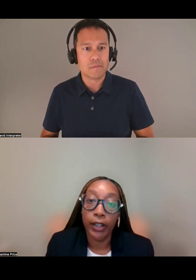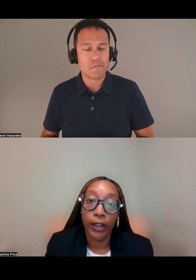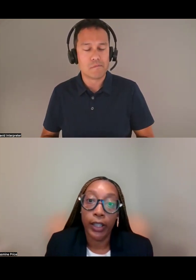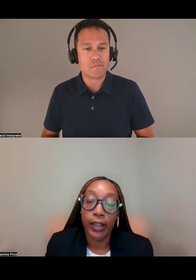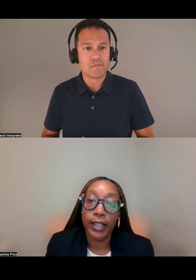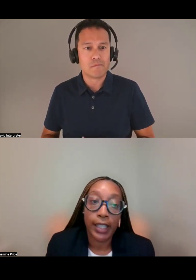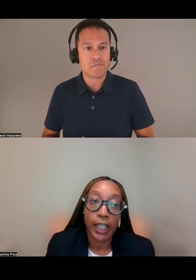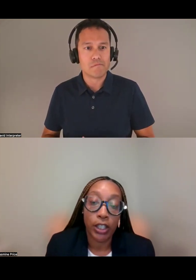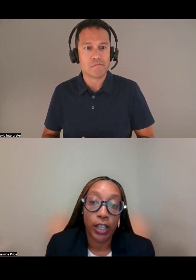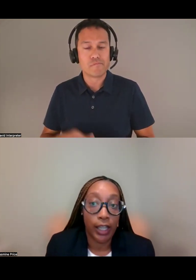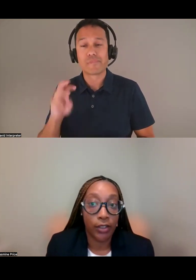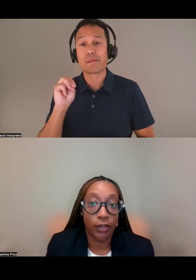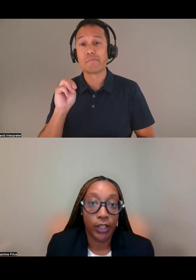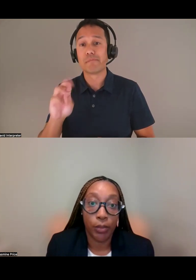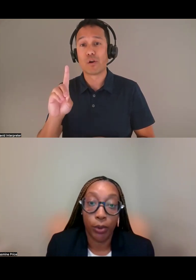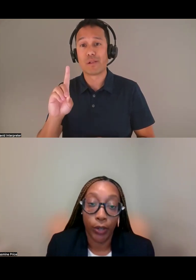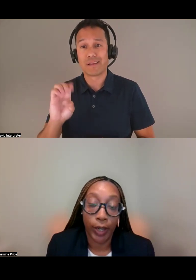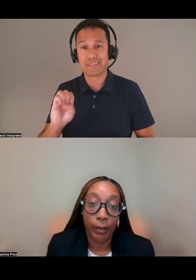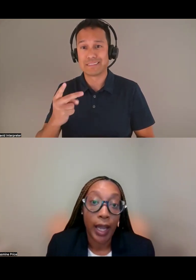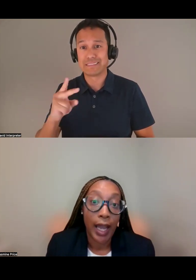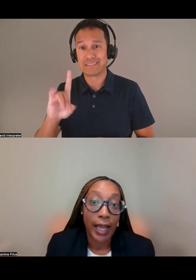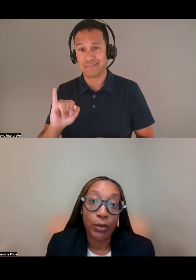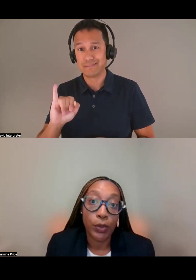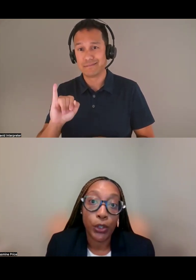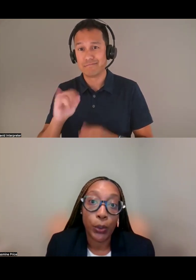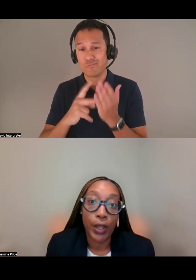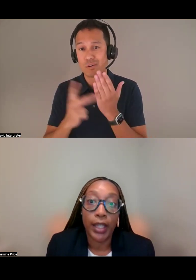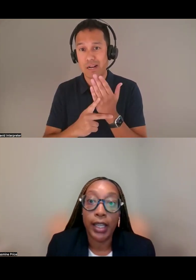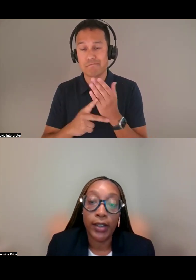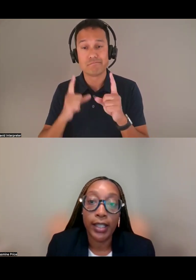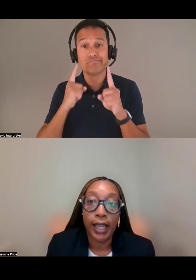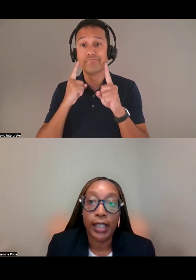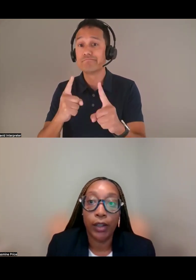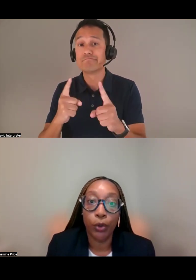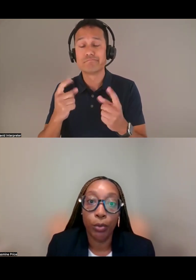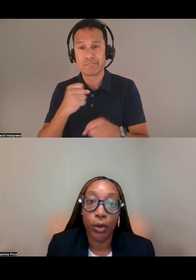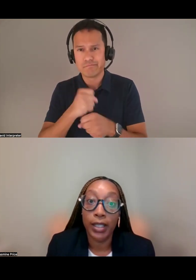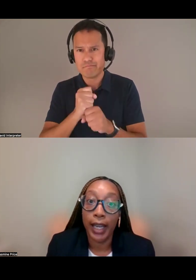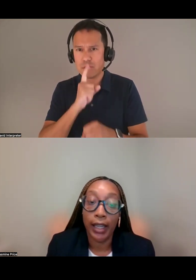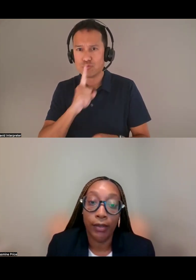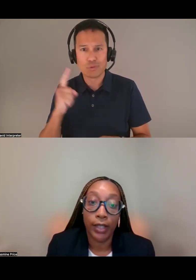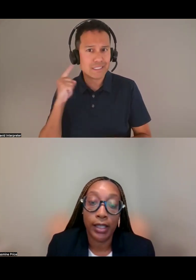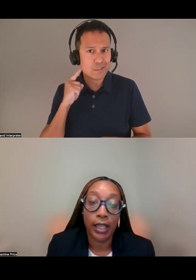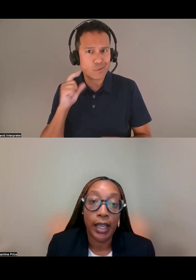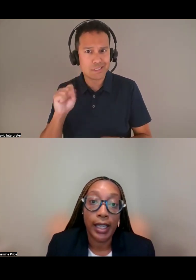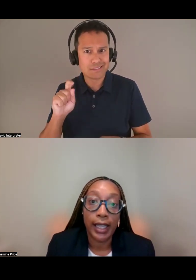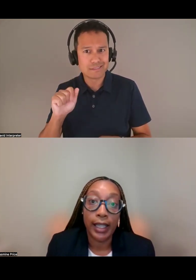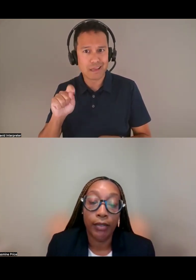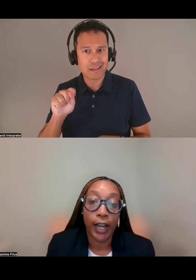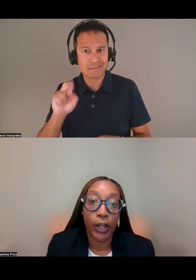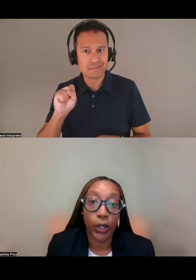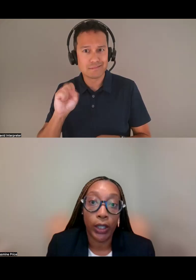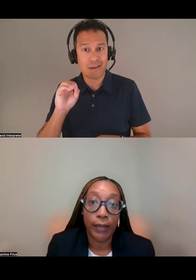The Maryland Early Hearing Detection and Intervention Program aims to ensure that the hearing status of newborns and infants